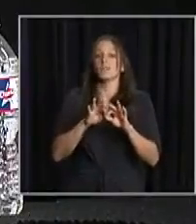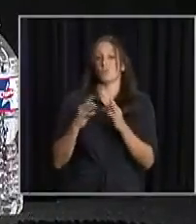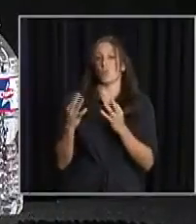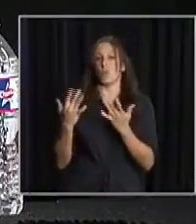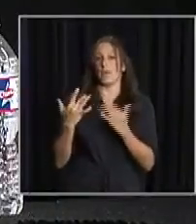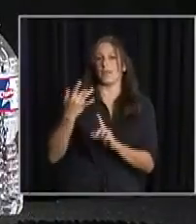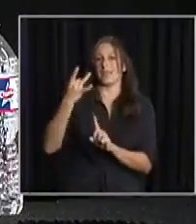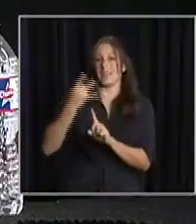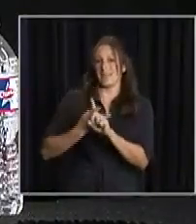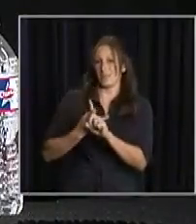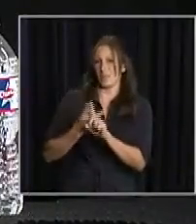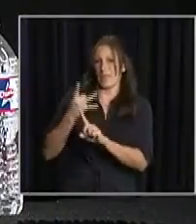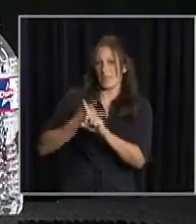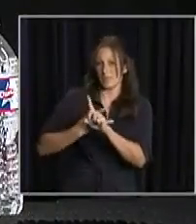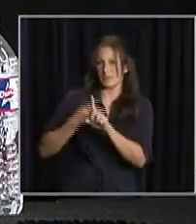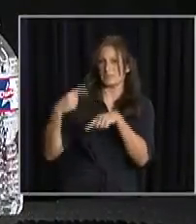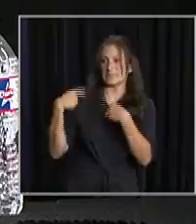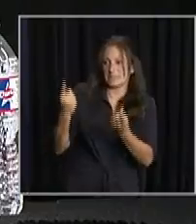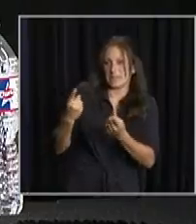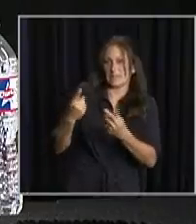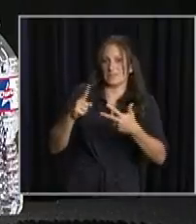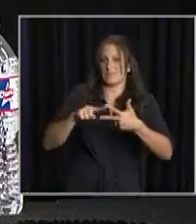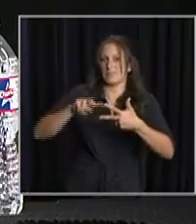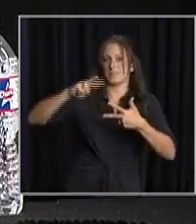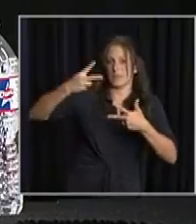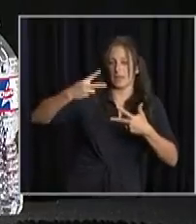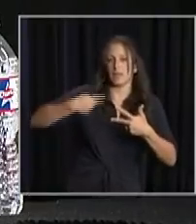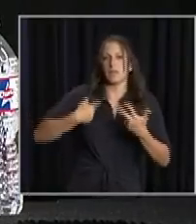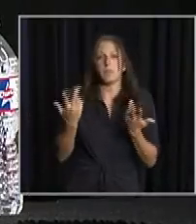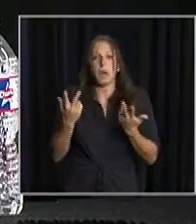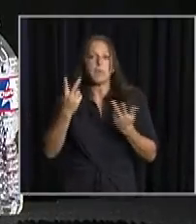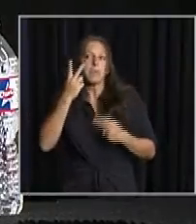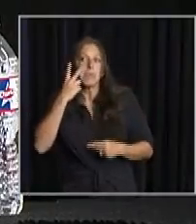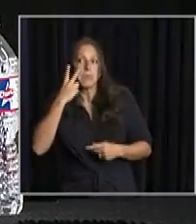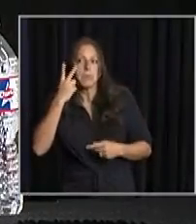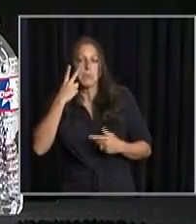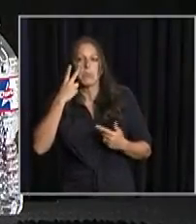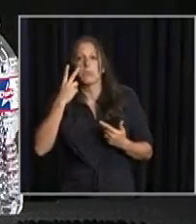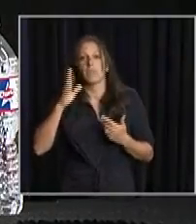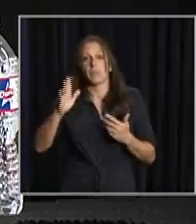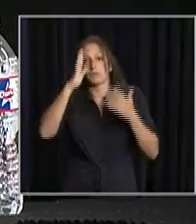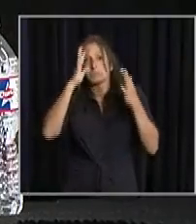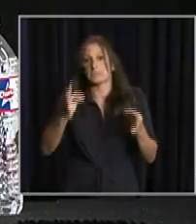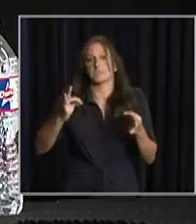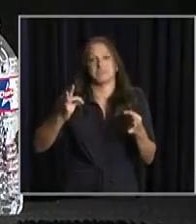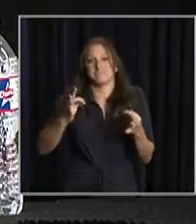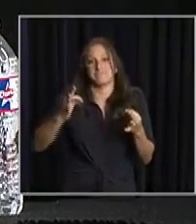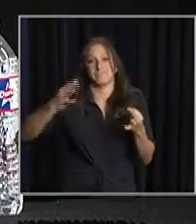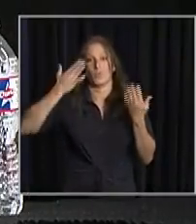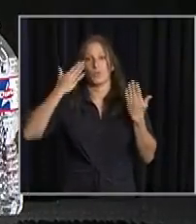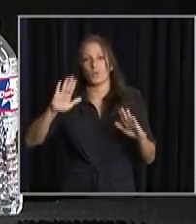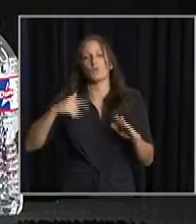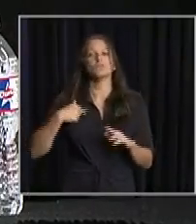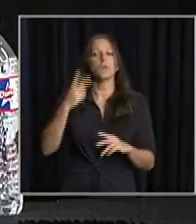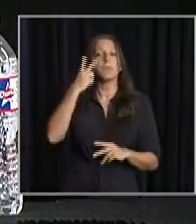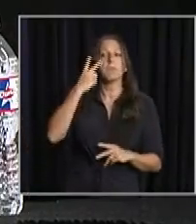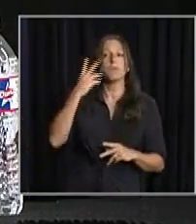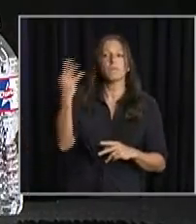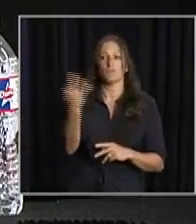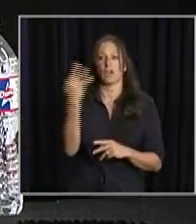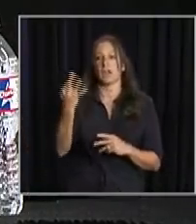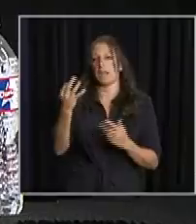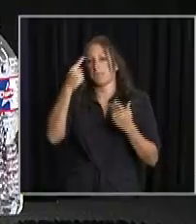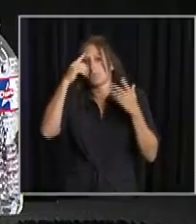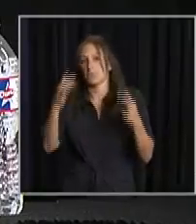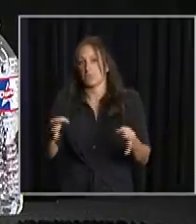we don't know yet what they're going to say, and we'll be staying tuned to what happens on Friday with the FDA.